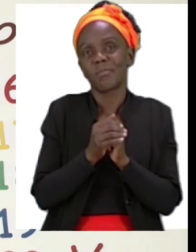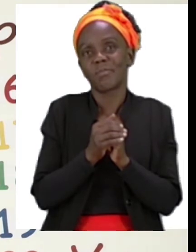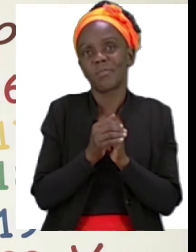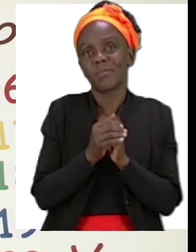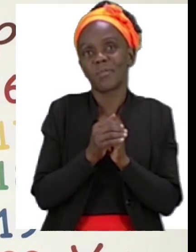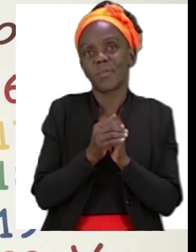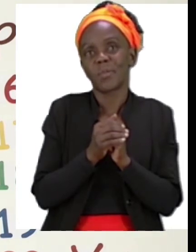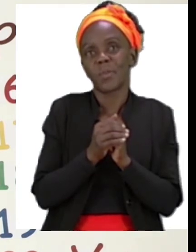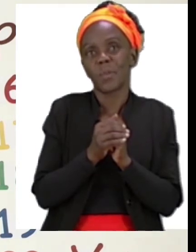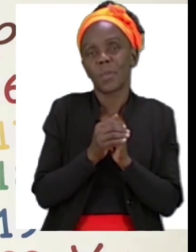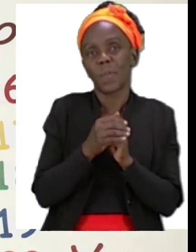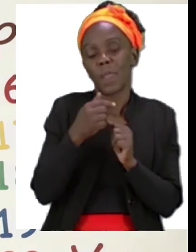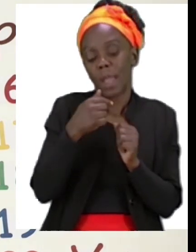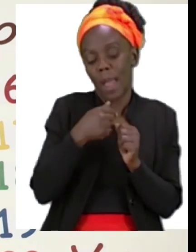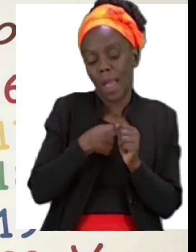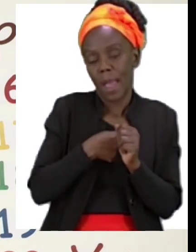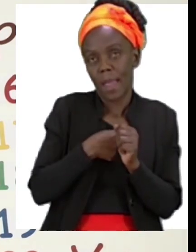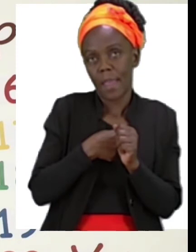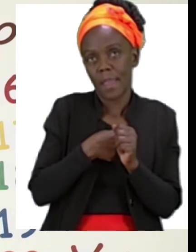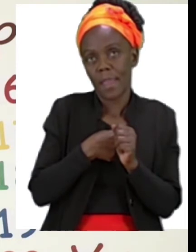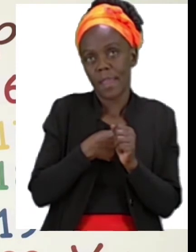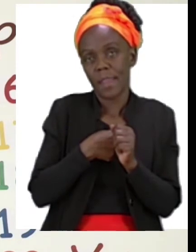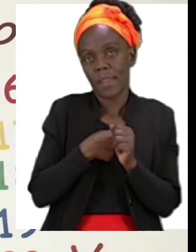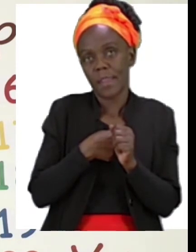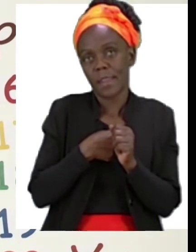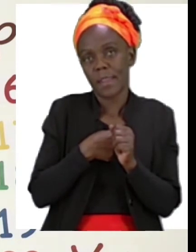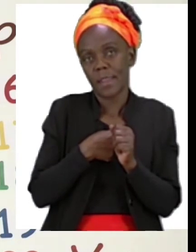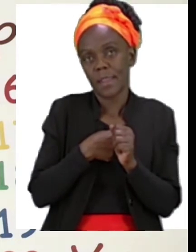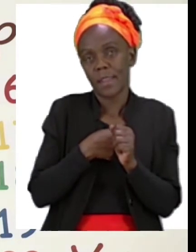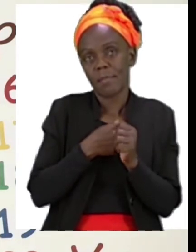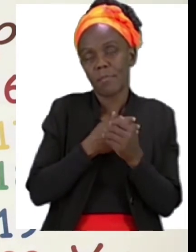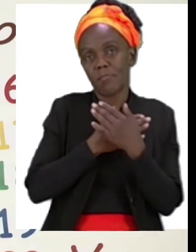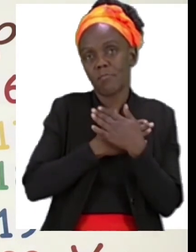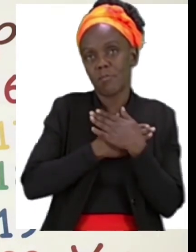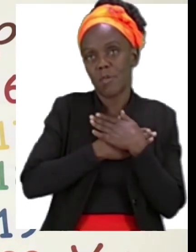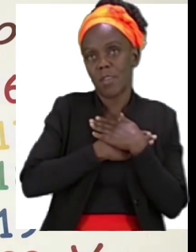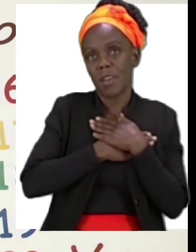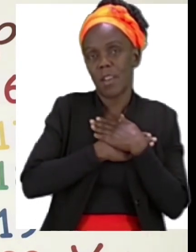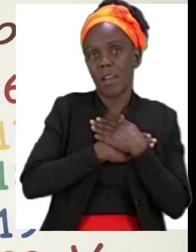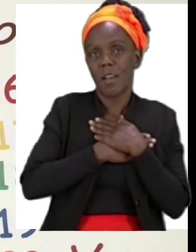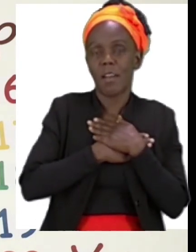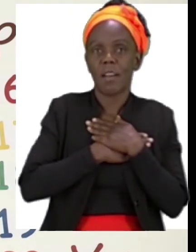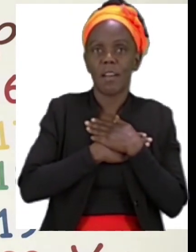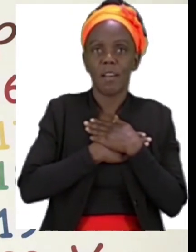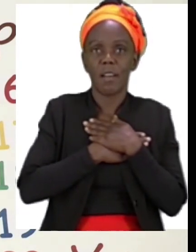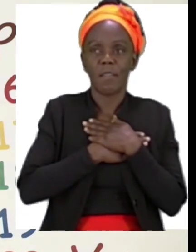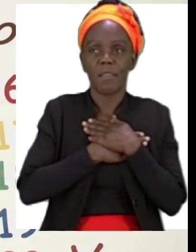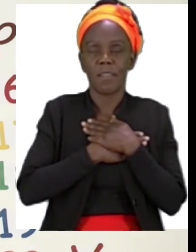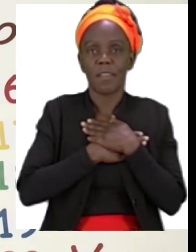put capital letter I, and then I'm going to put the word